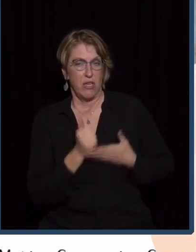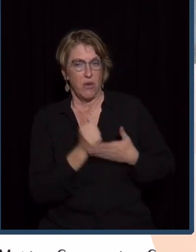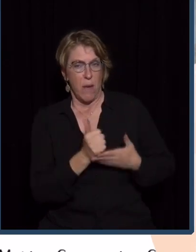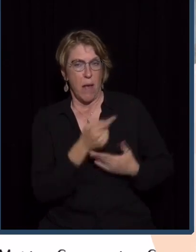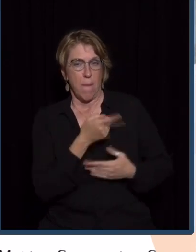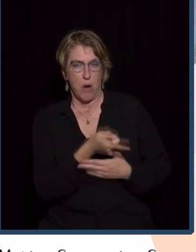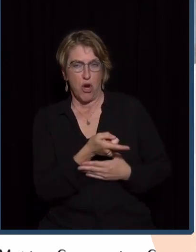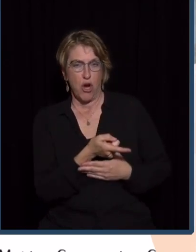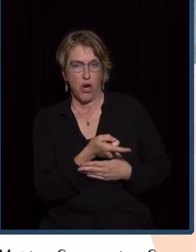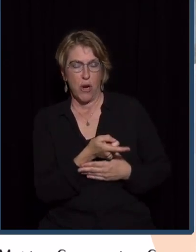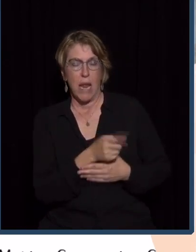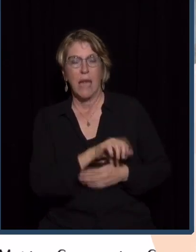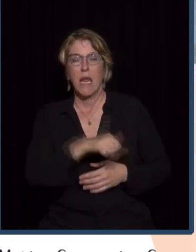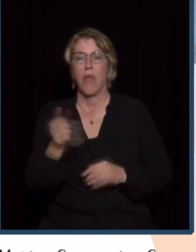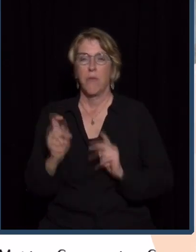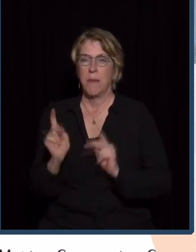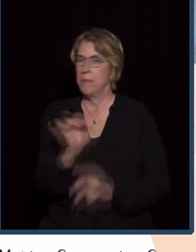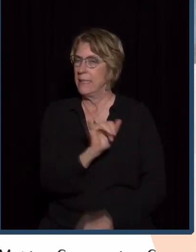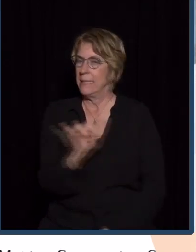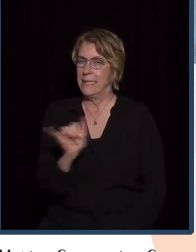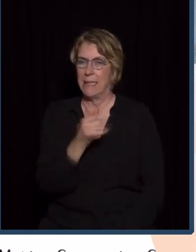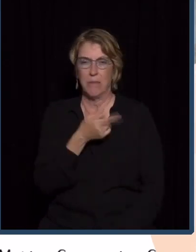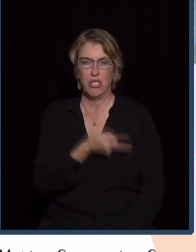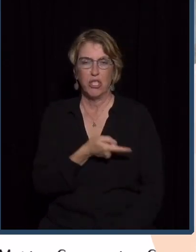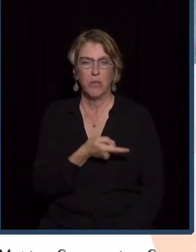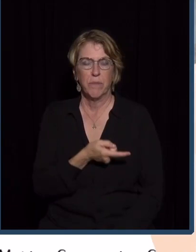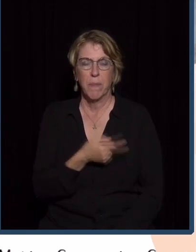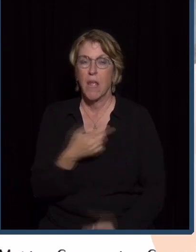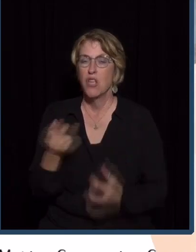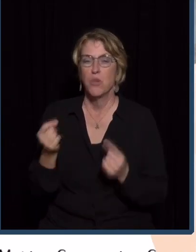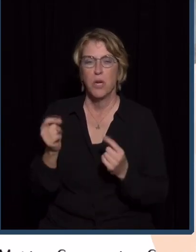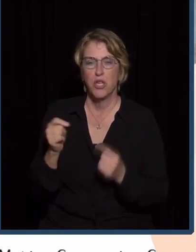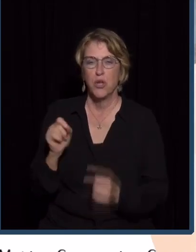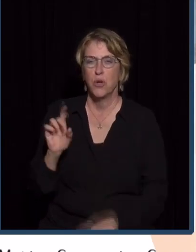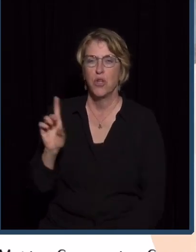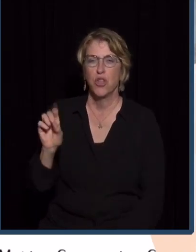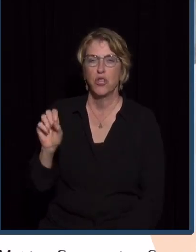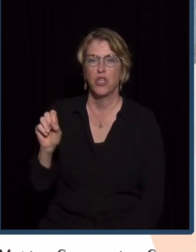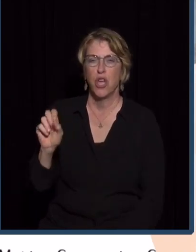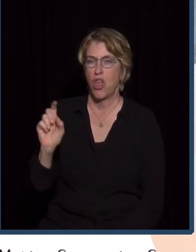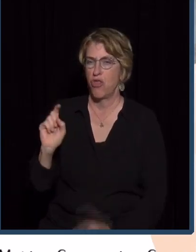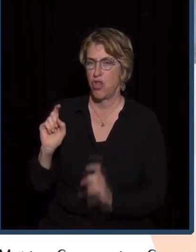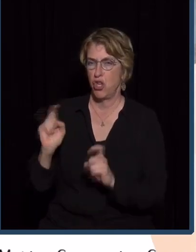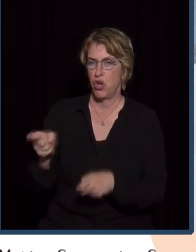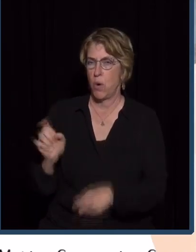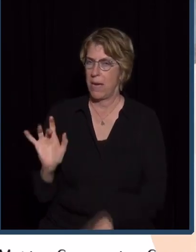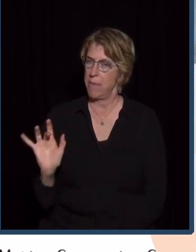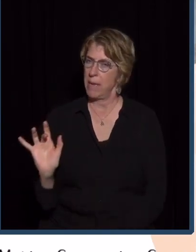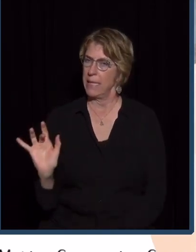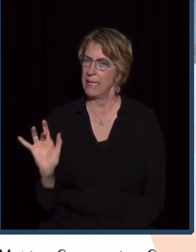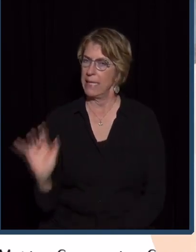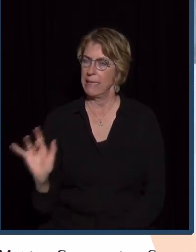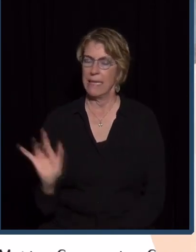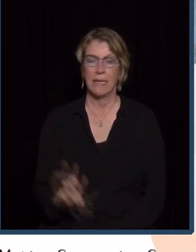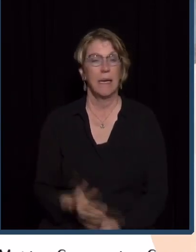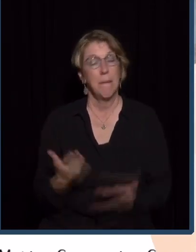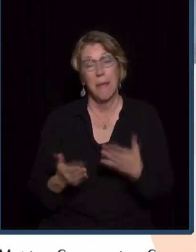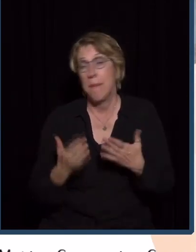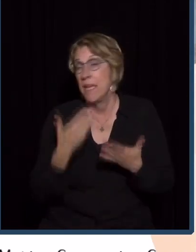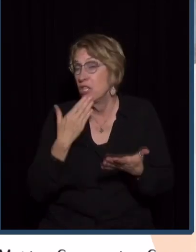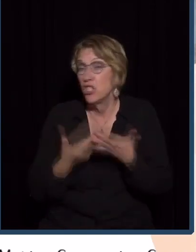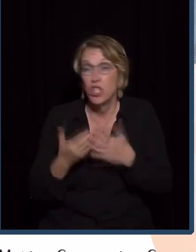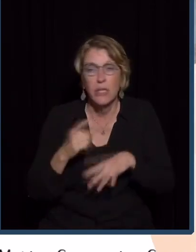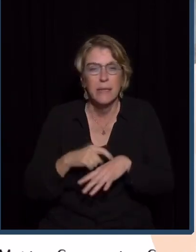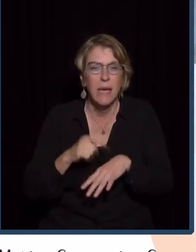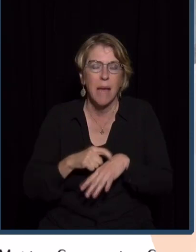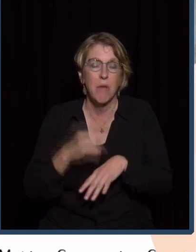And guess what? It is so easy. All you need to do is simply hit that donate button on your screen right now. This is the time. Or if you're